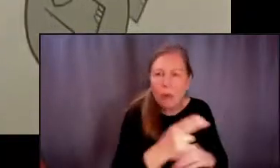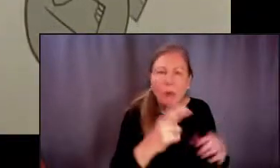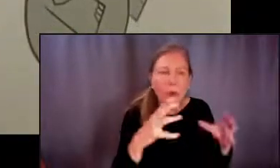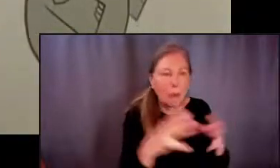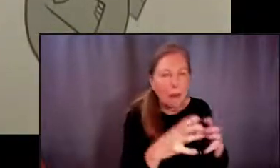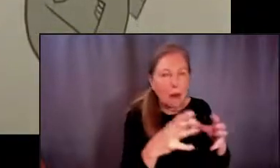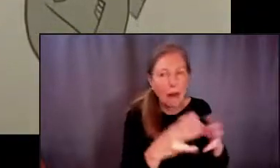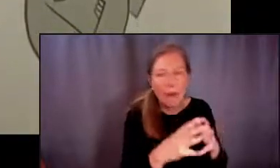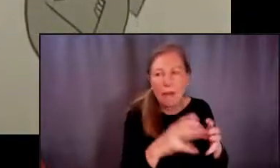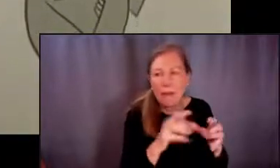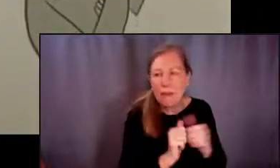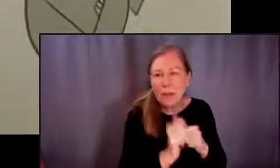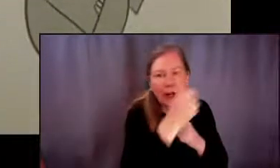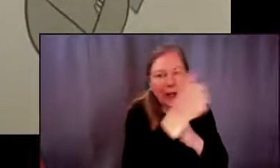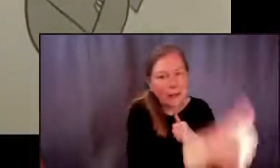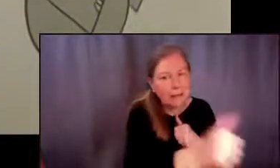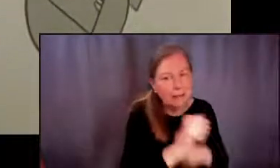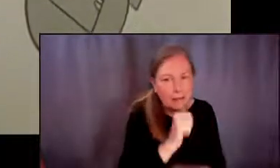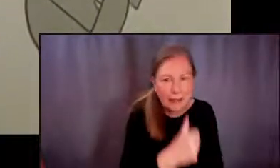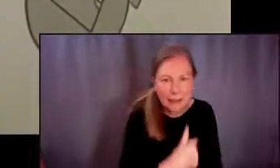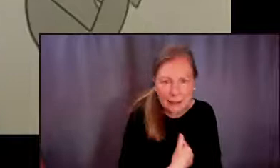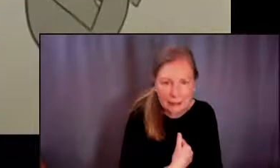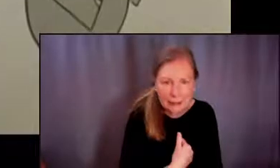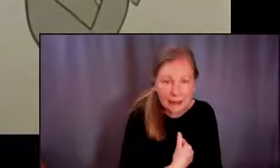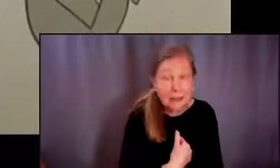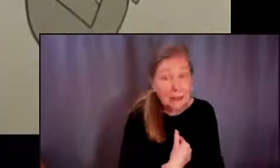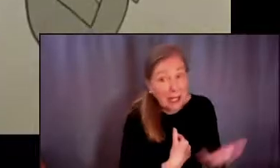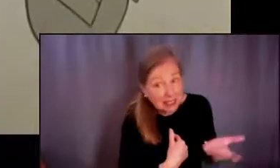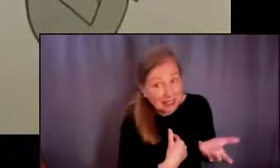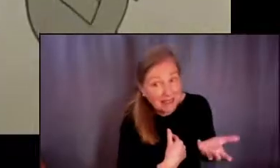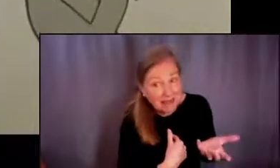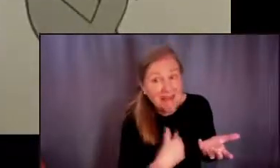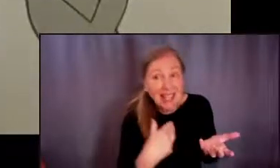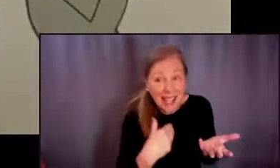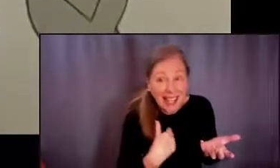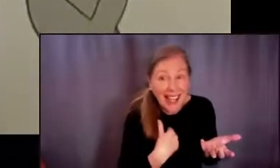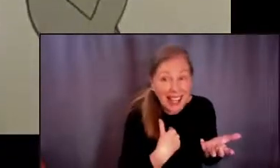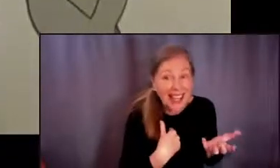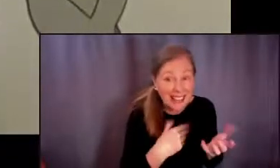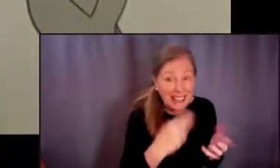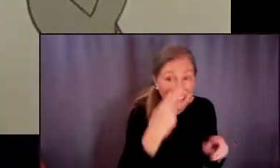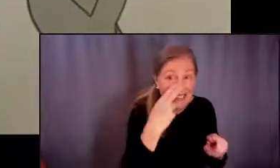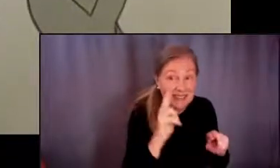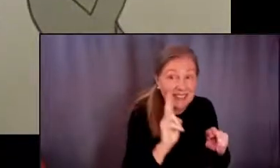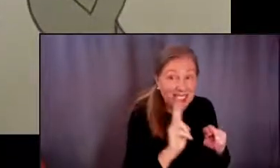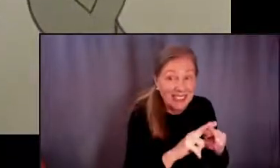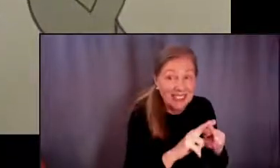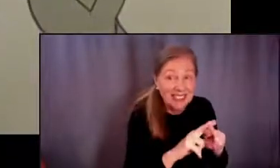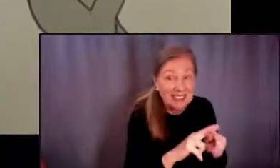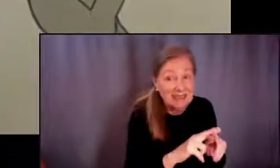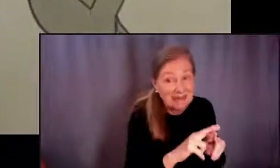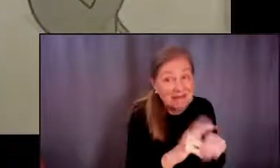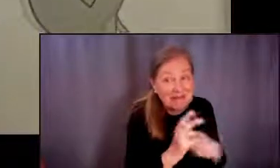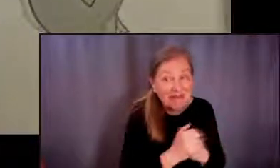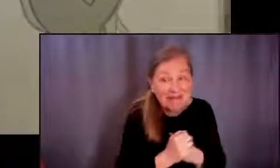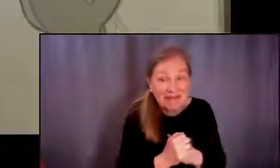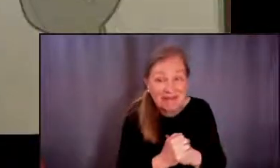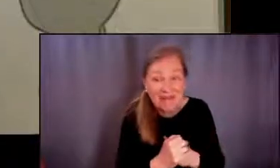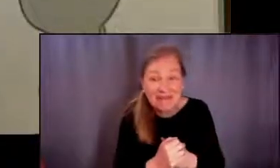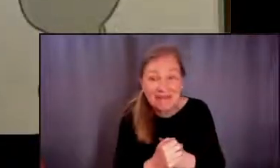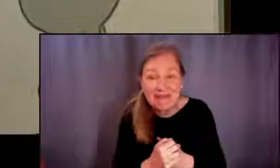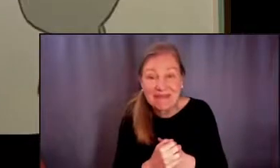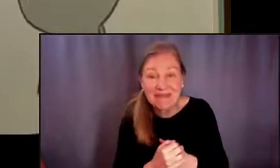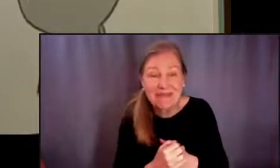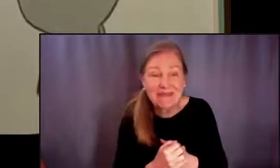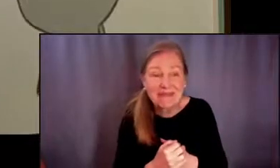ball very far, but I still had fun.